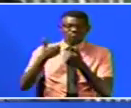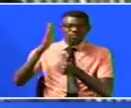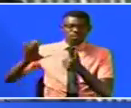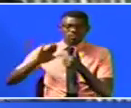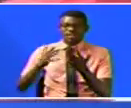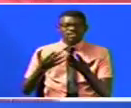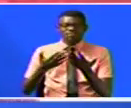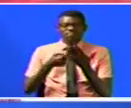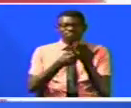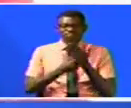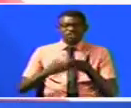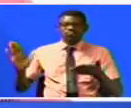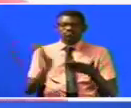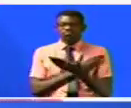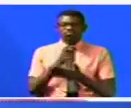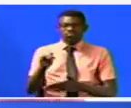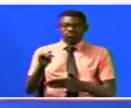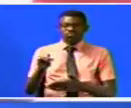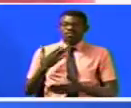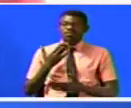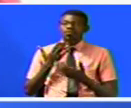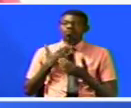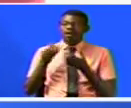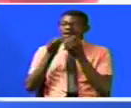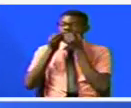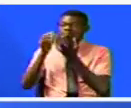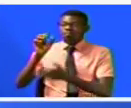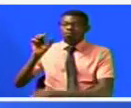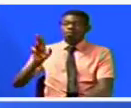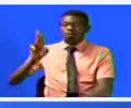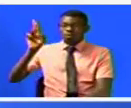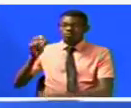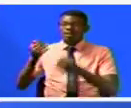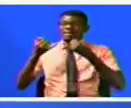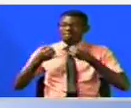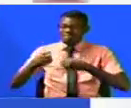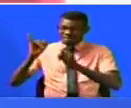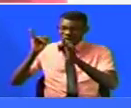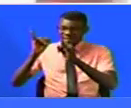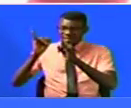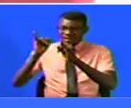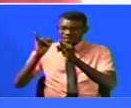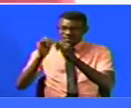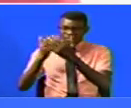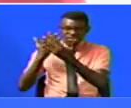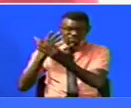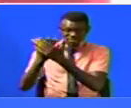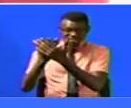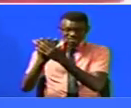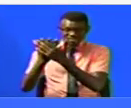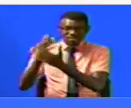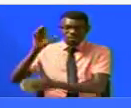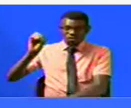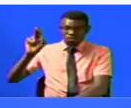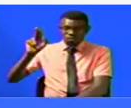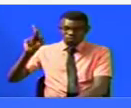Ouko's removal. Tunamwambia Bwana Uhuru Kenyatta athubutu kushika Uhuru Bwana